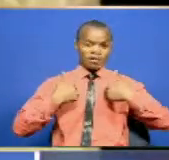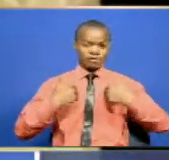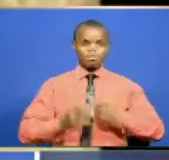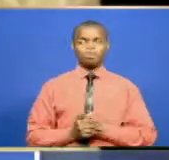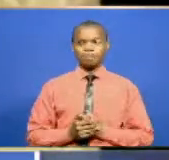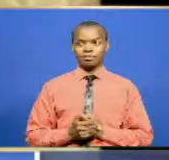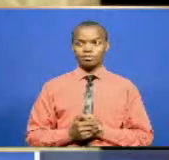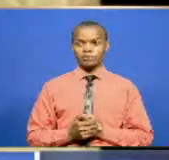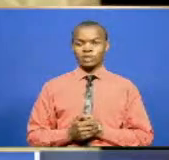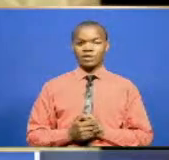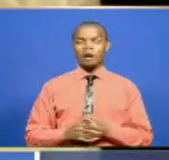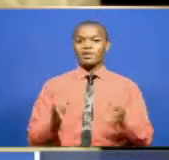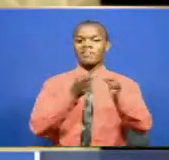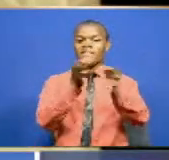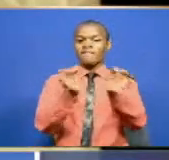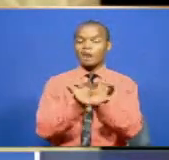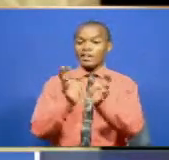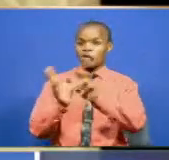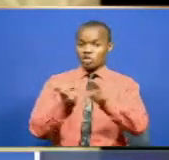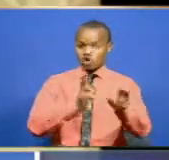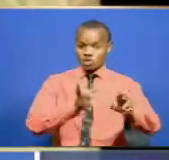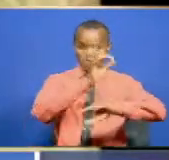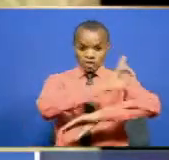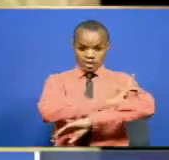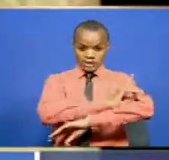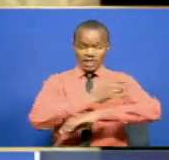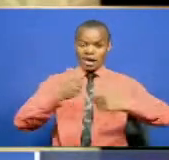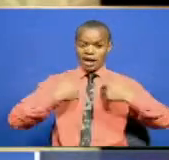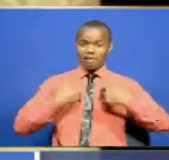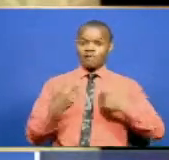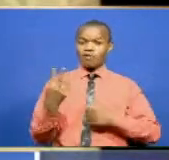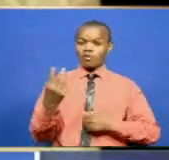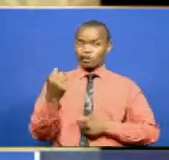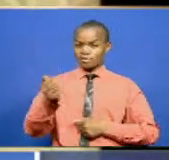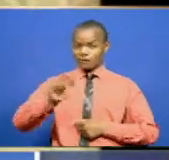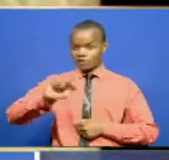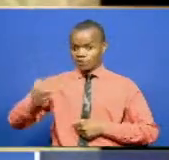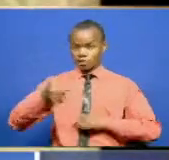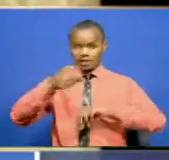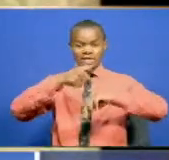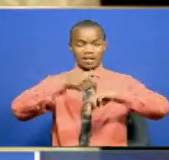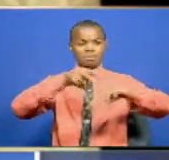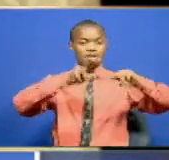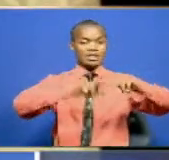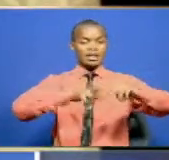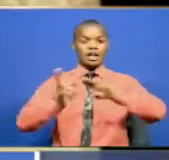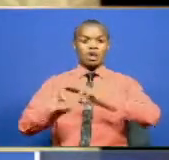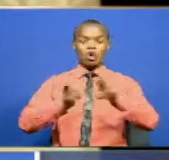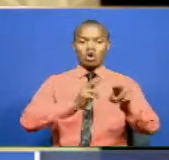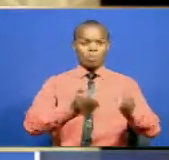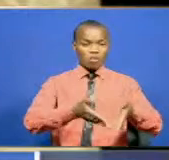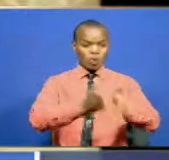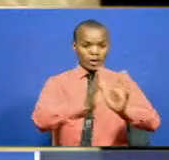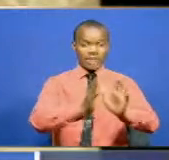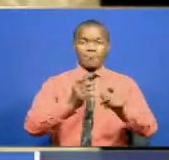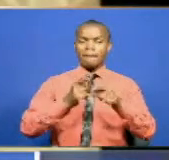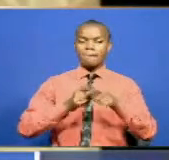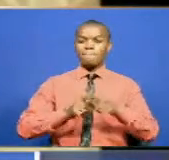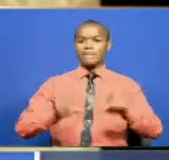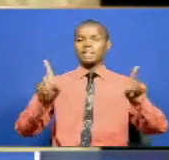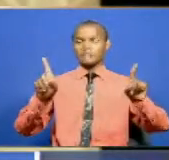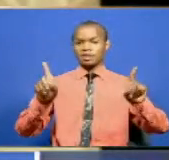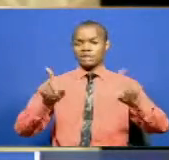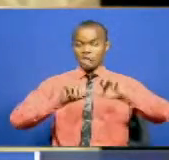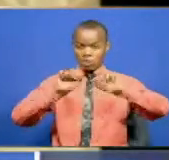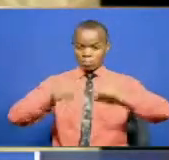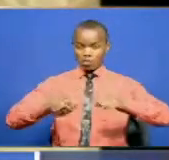stadium is supposed to accommodate about 35,000 people while seated in a normal event, but we will only now be able